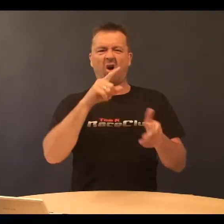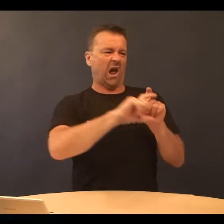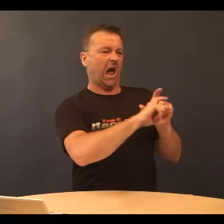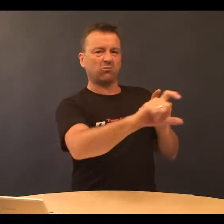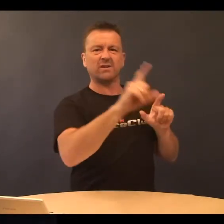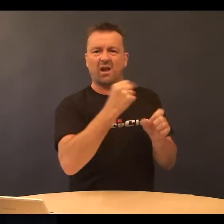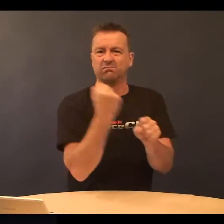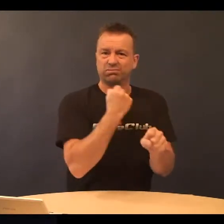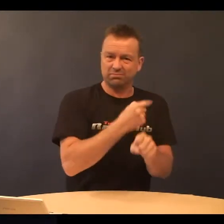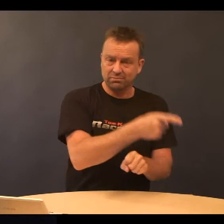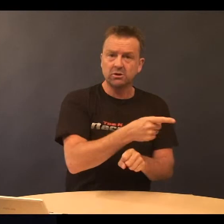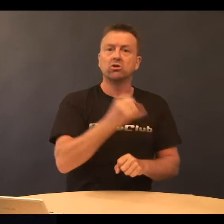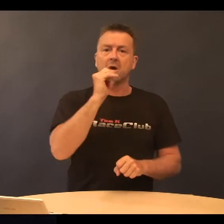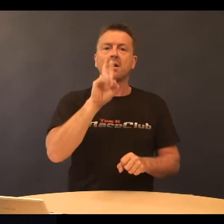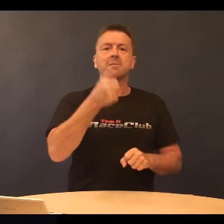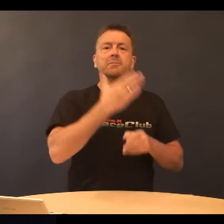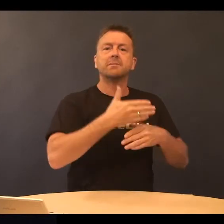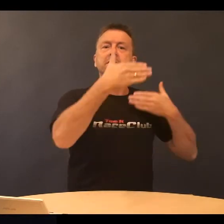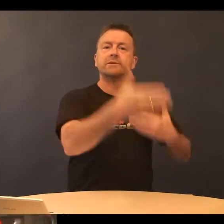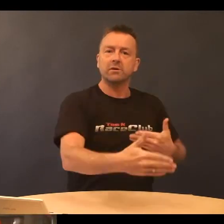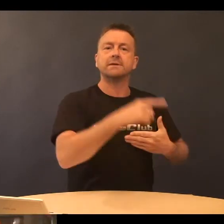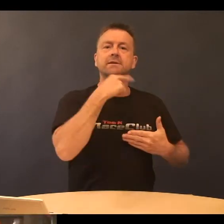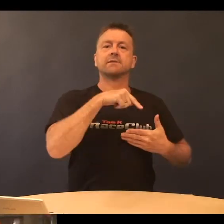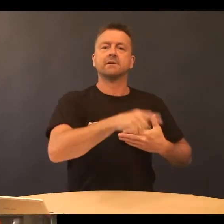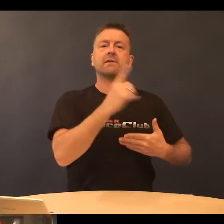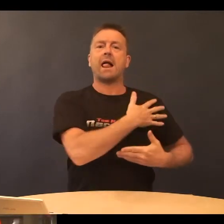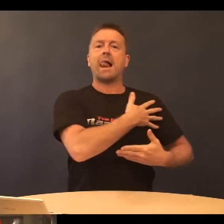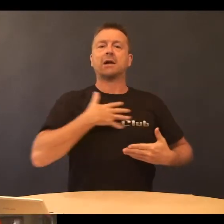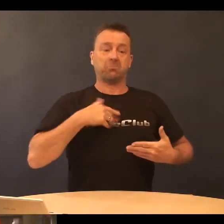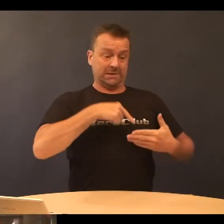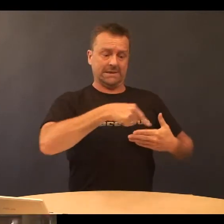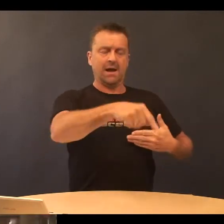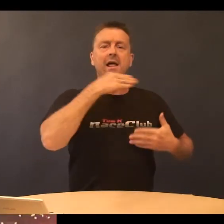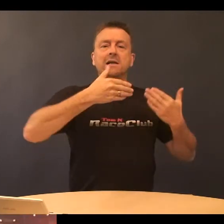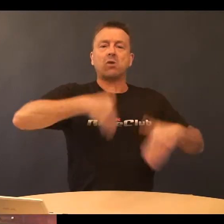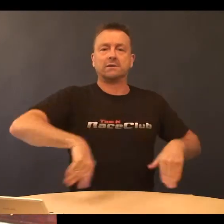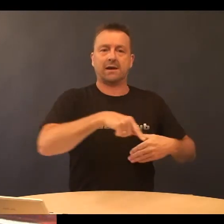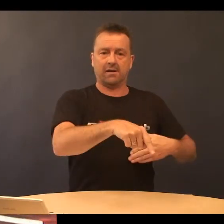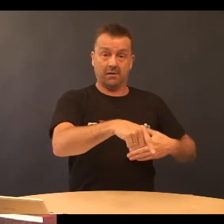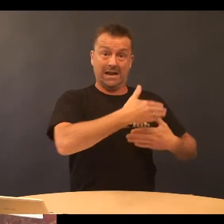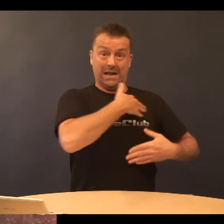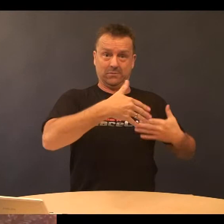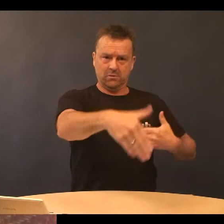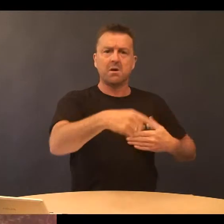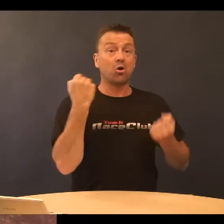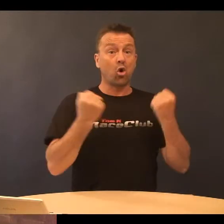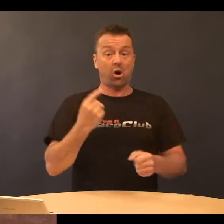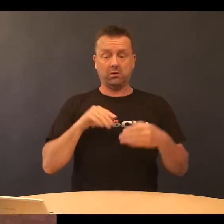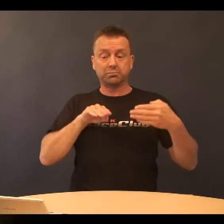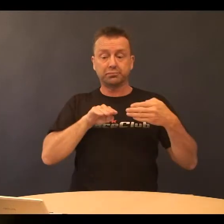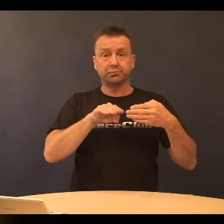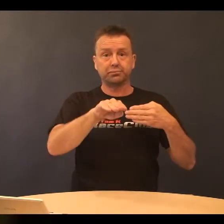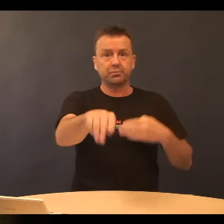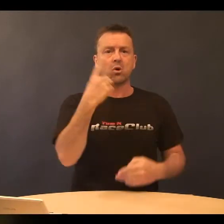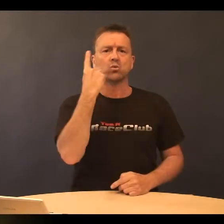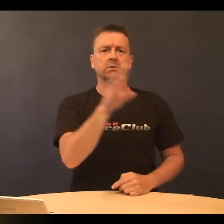guardrail or the evacuation of a crash car, a section of the circuit will be neutralised. In these slow zones, the drivers must respect a